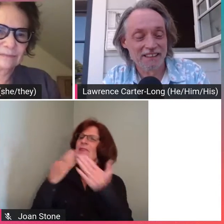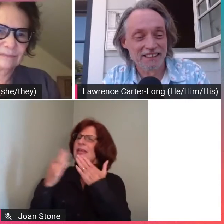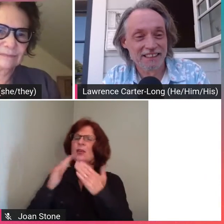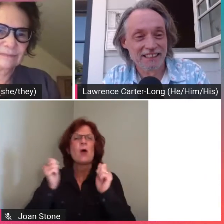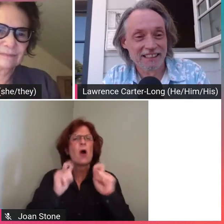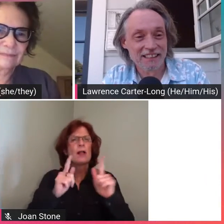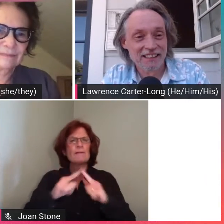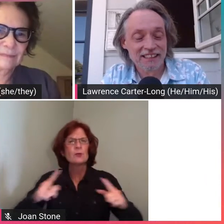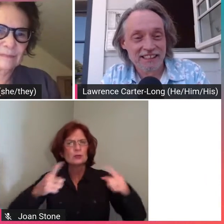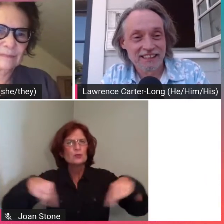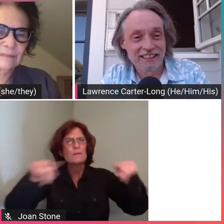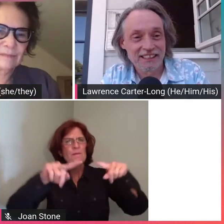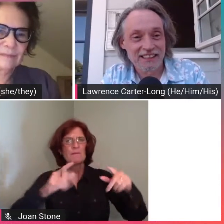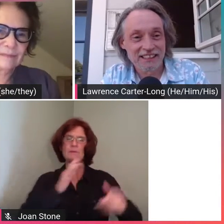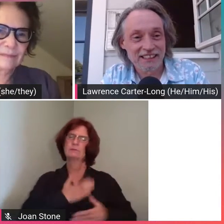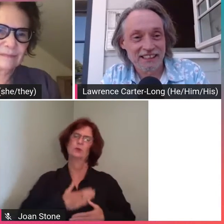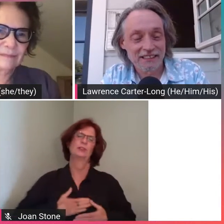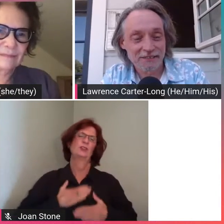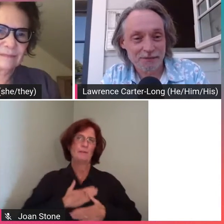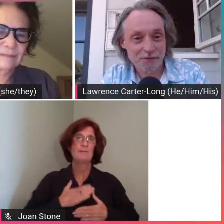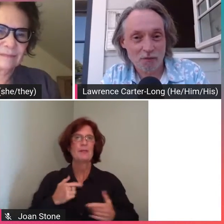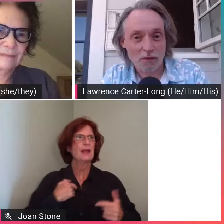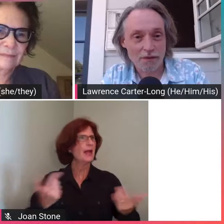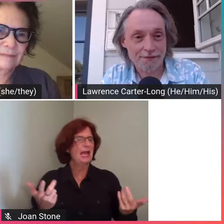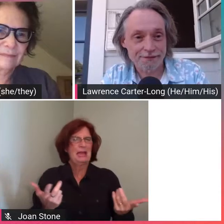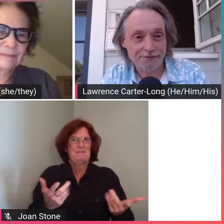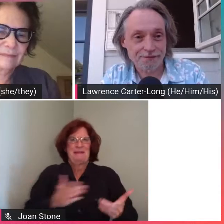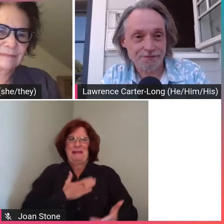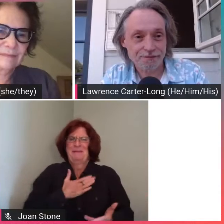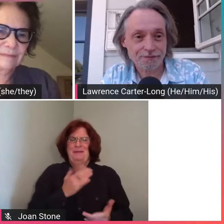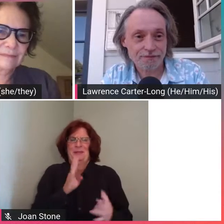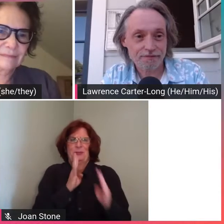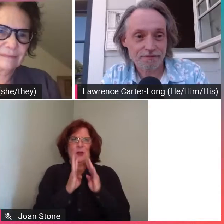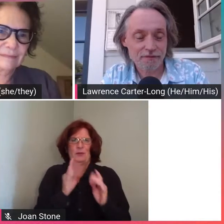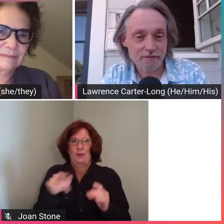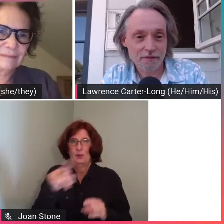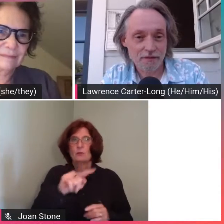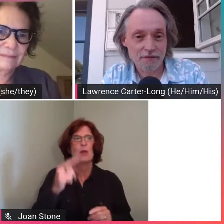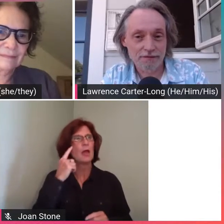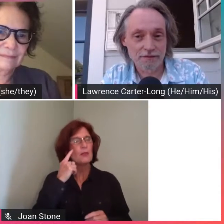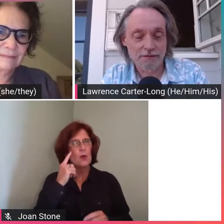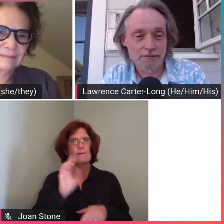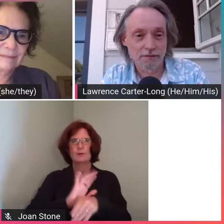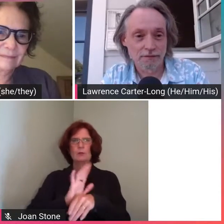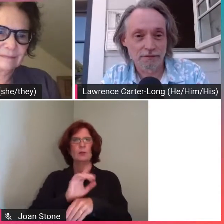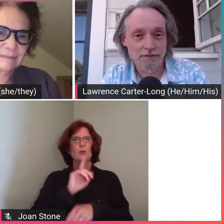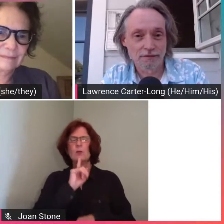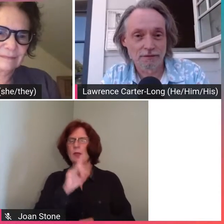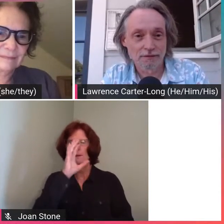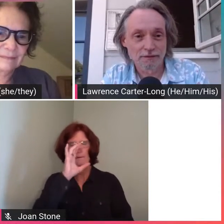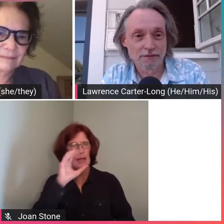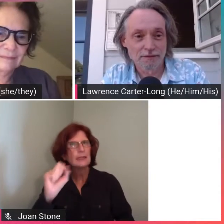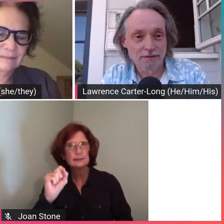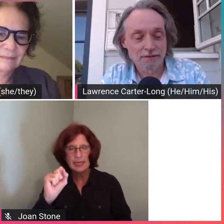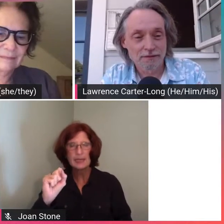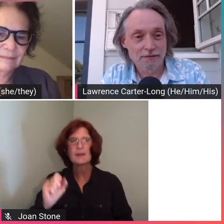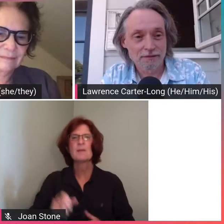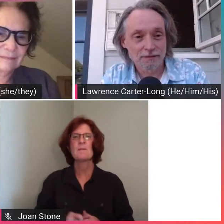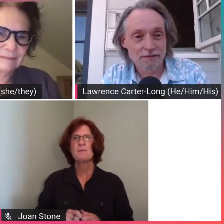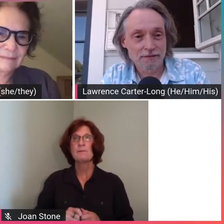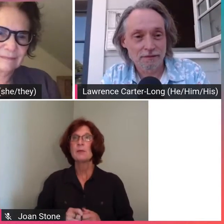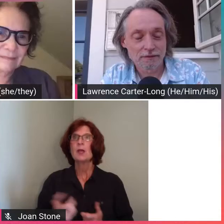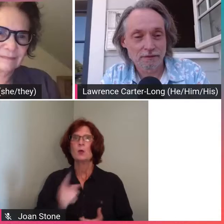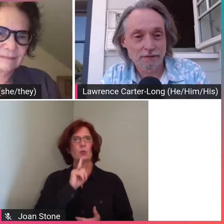joining us. We really appreciate it. I am delighted to talk to you guys because I found this film just absolutely fascinating, and it